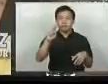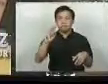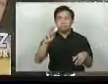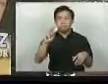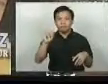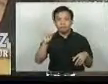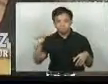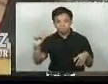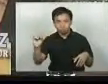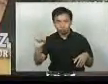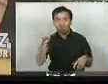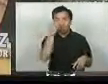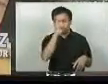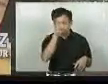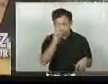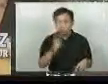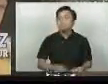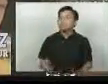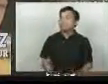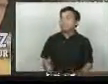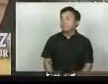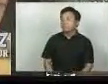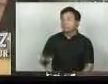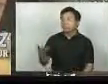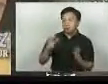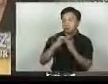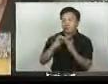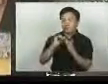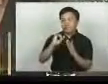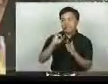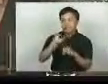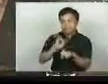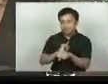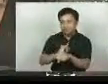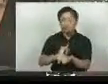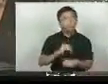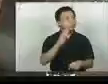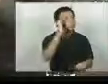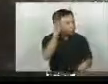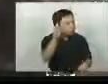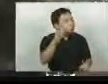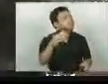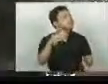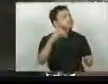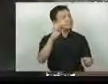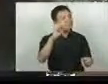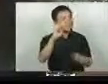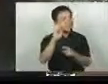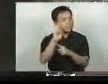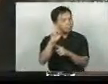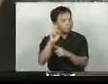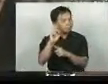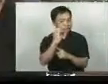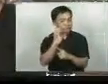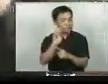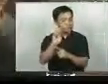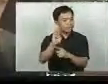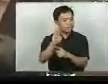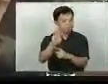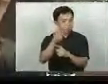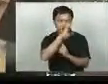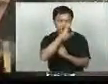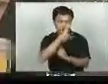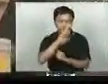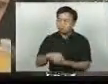Yeah, yes. And we'll be coming to Cebu later. Okay, the island of the Pacific. Yes,